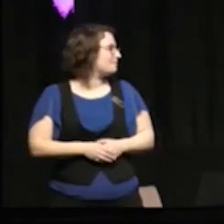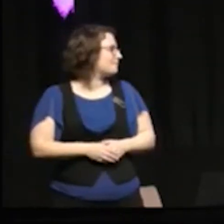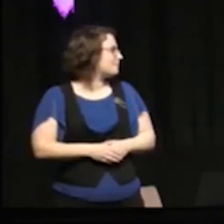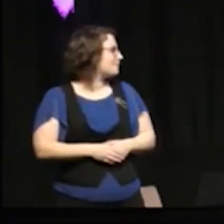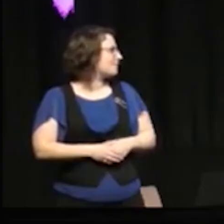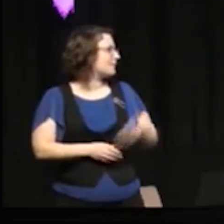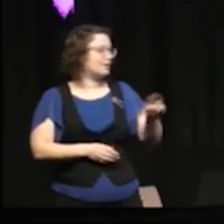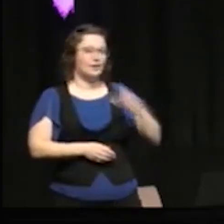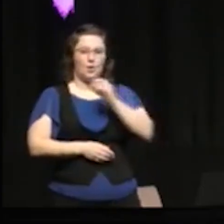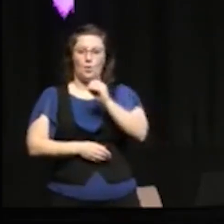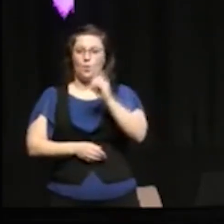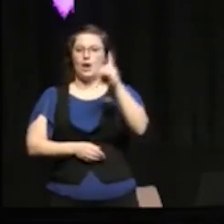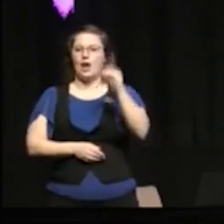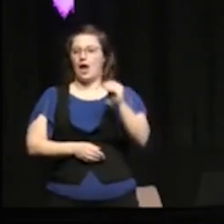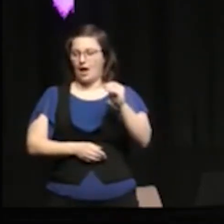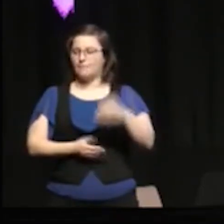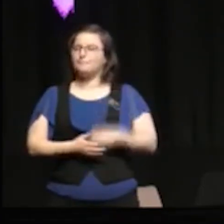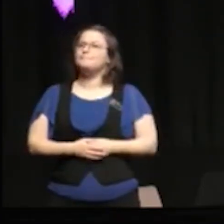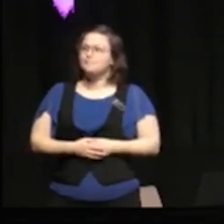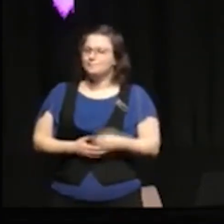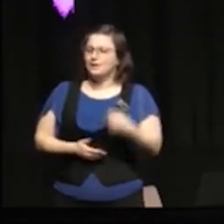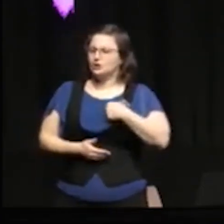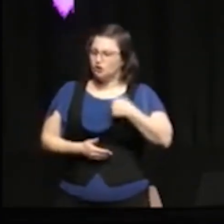hashtag. Okay.